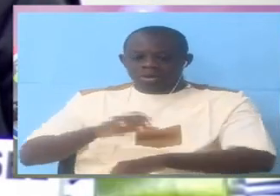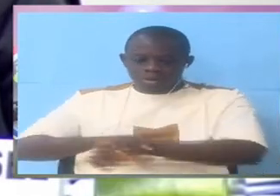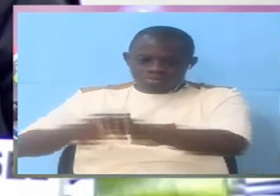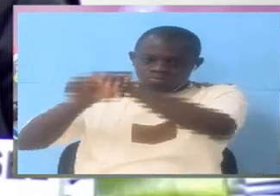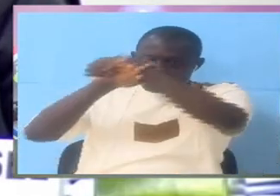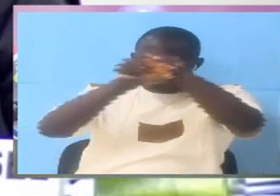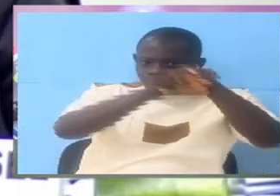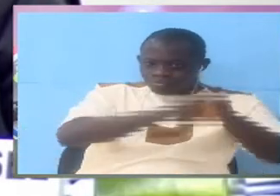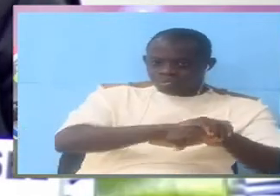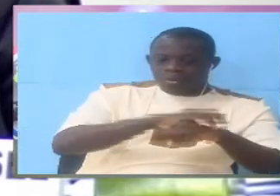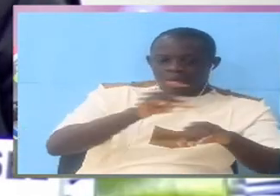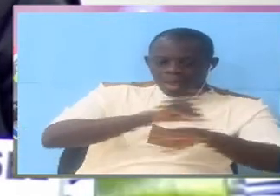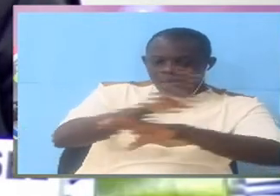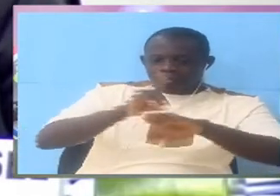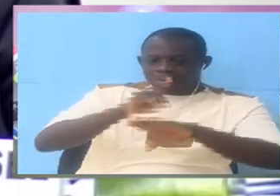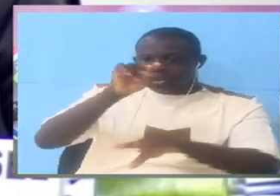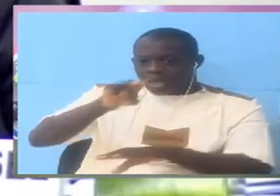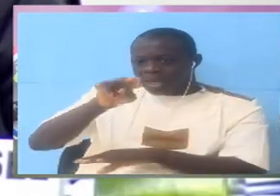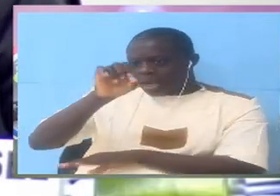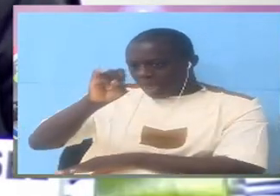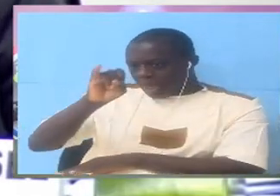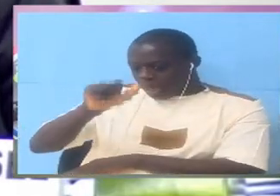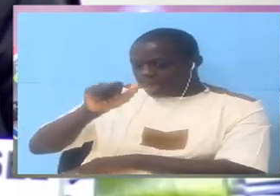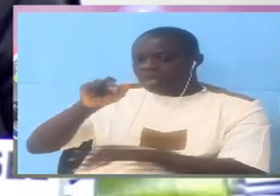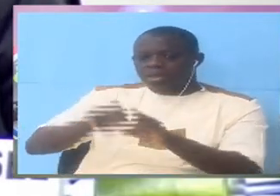and directly to the panel.